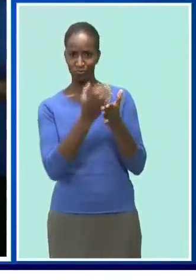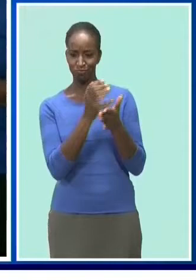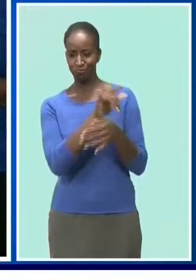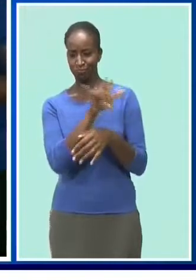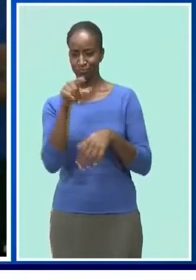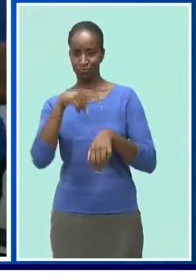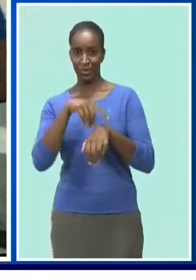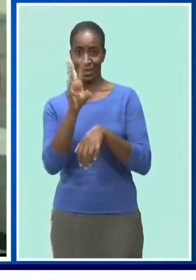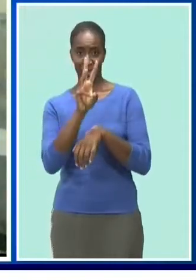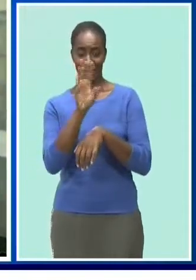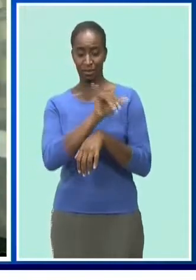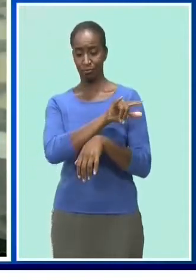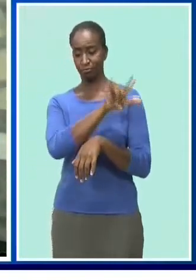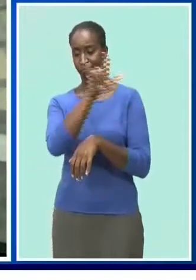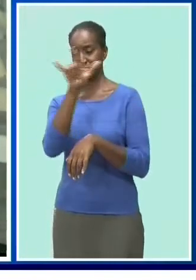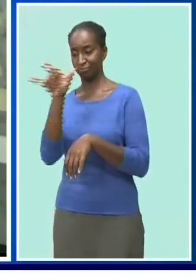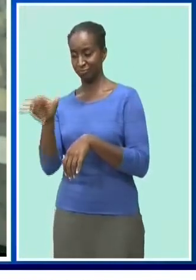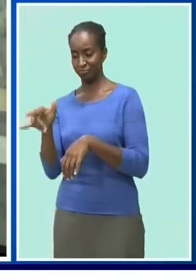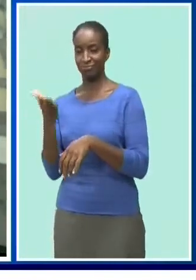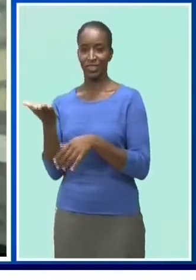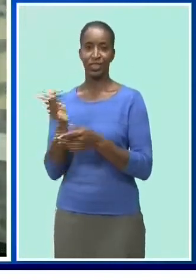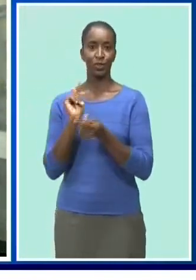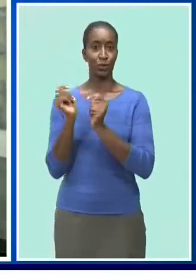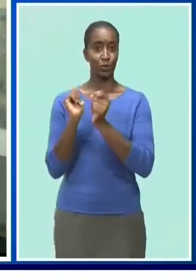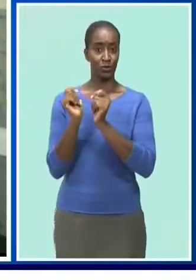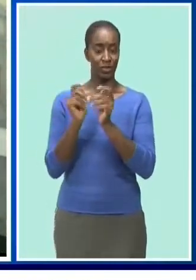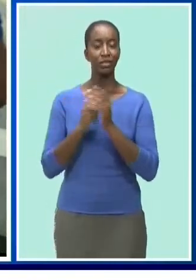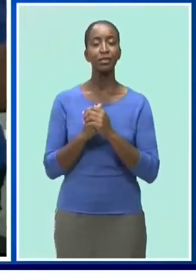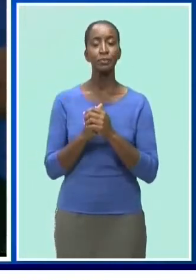at Piarco International Airport. And Chief